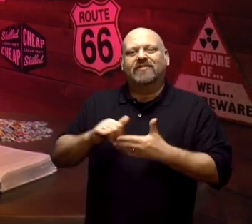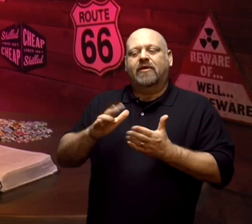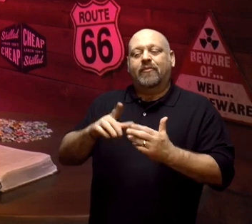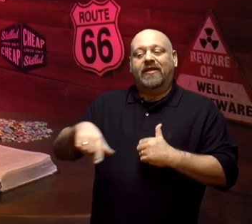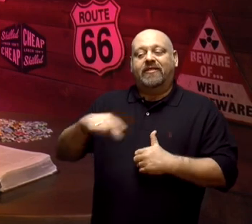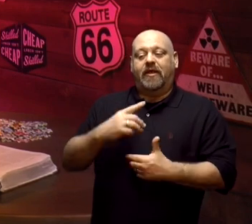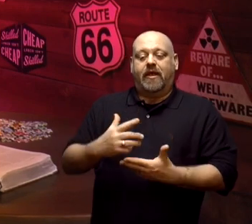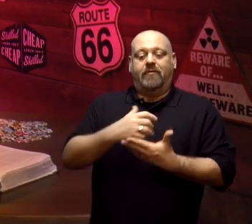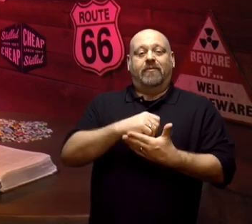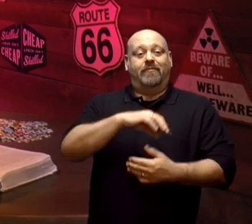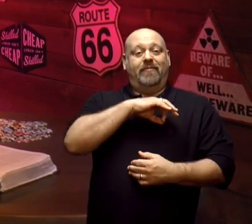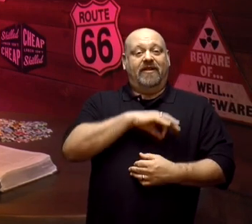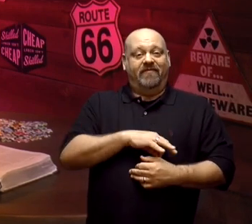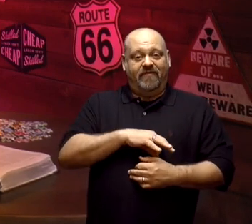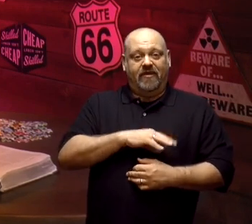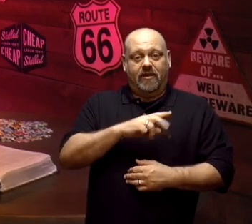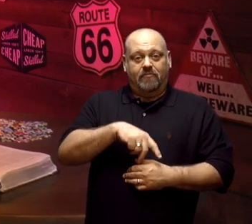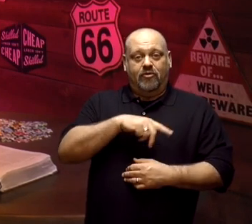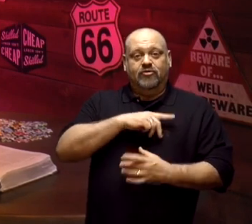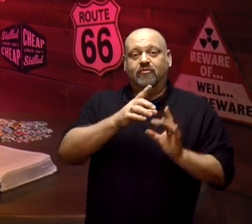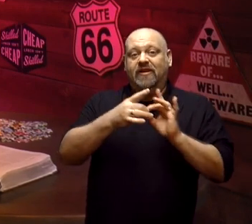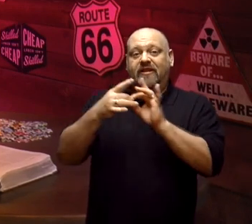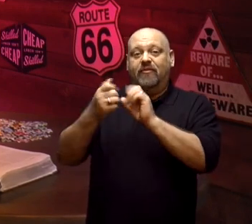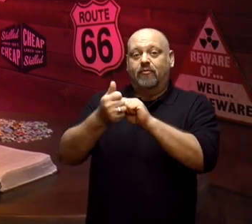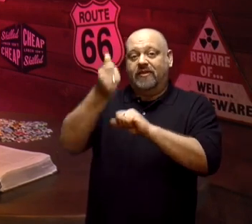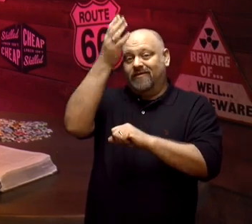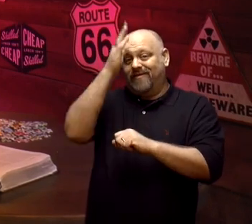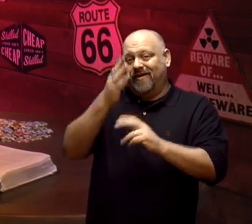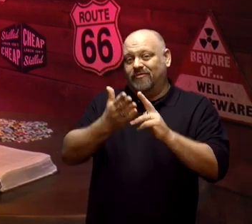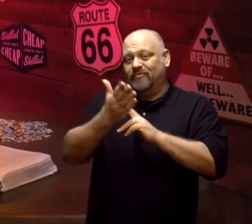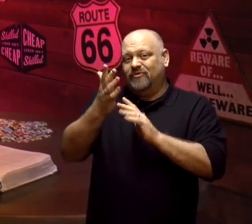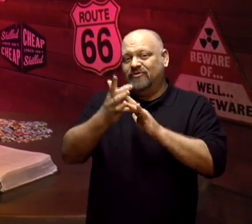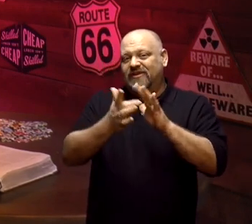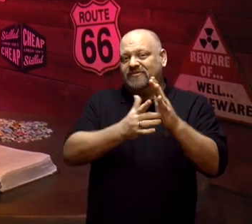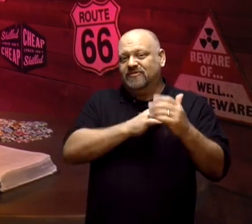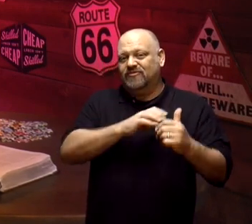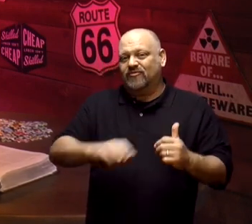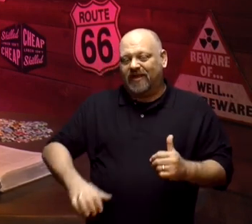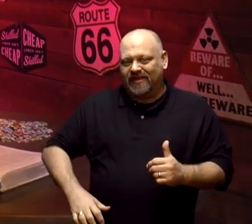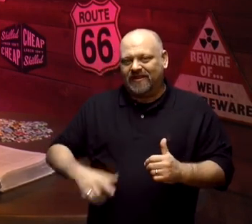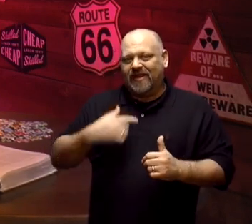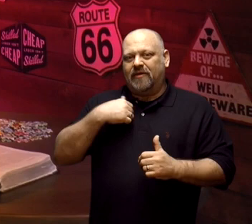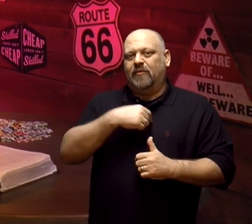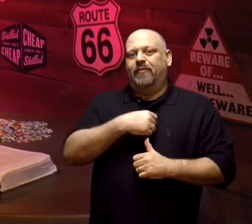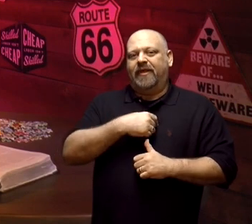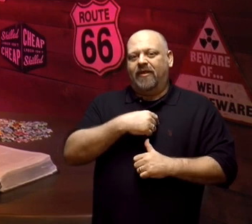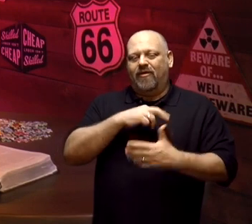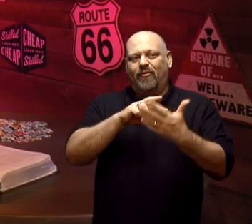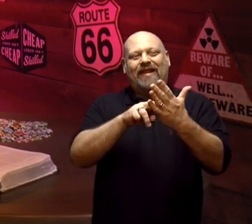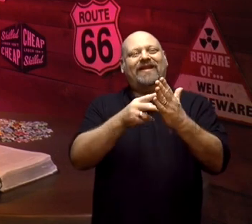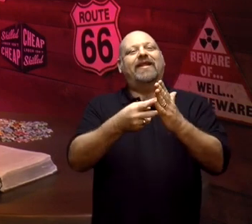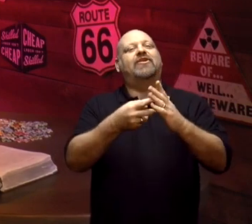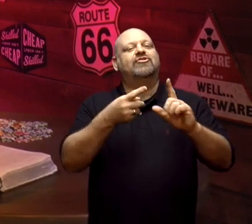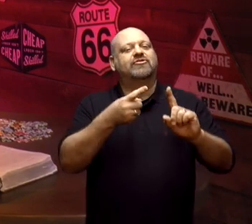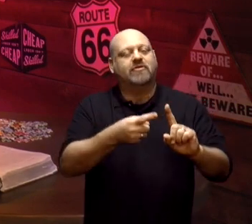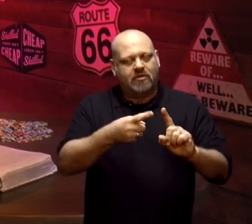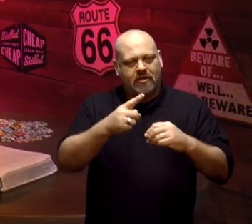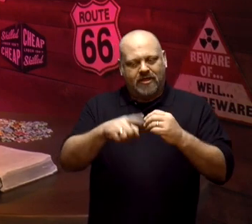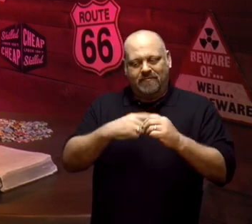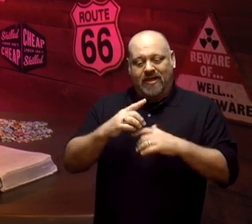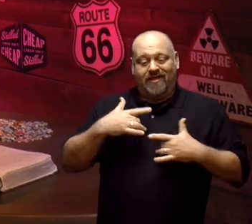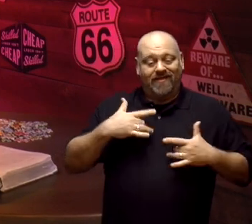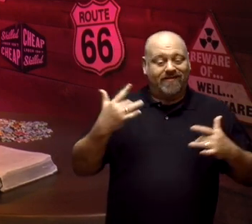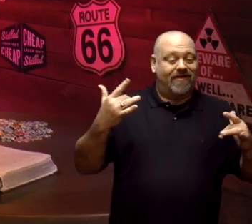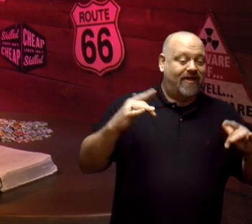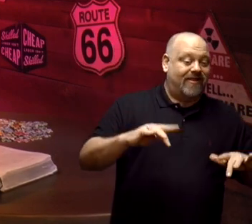might reap the benefits of a personal relationship with God through Jesus Christ. And we are intentional about lightening